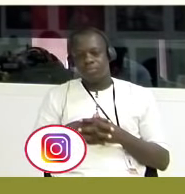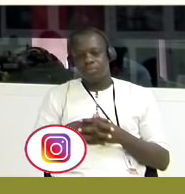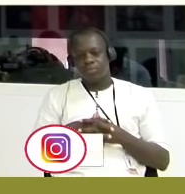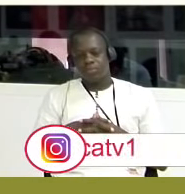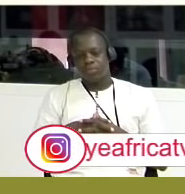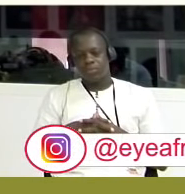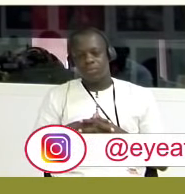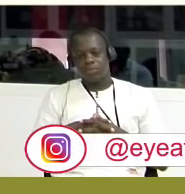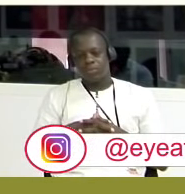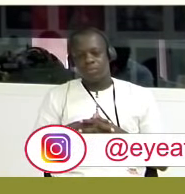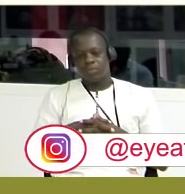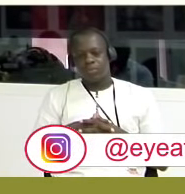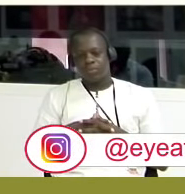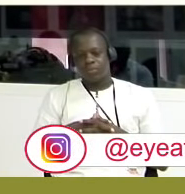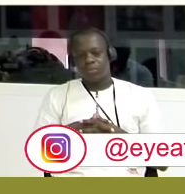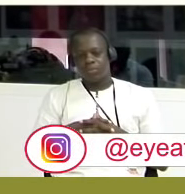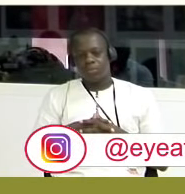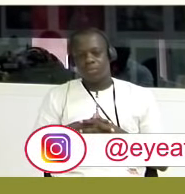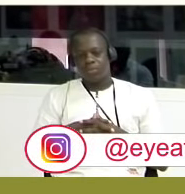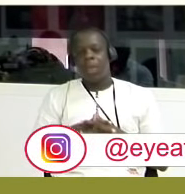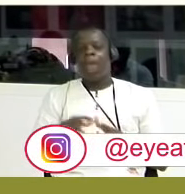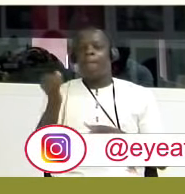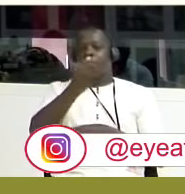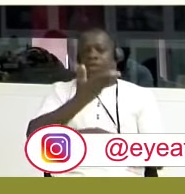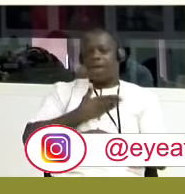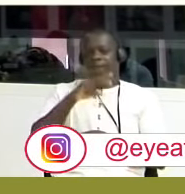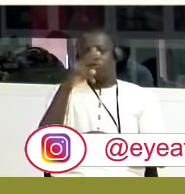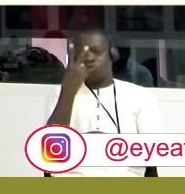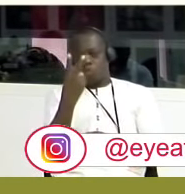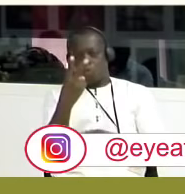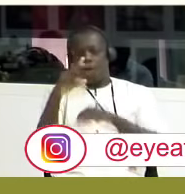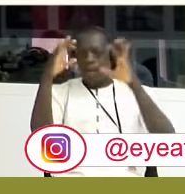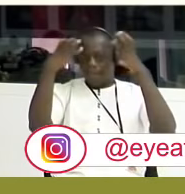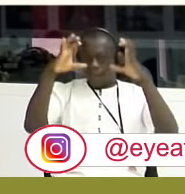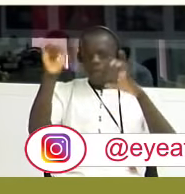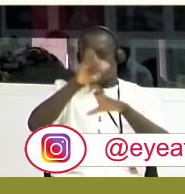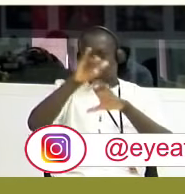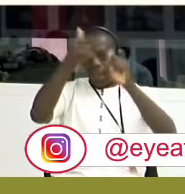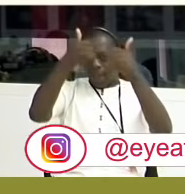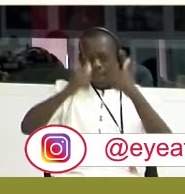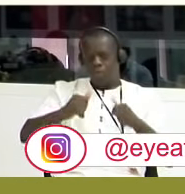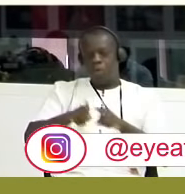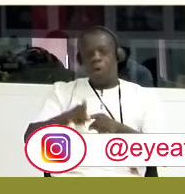two incidents that happened, one with the fire service,